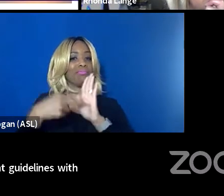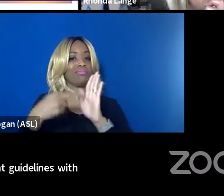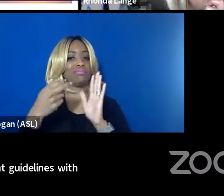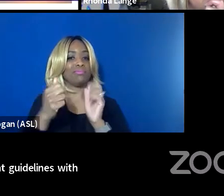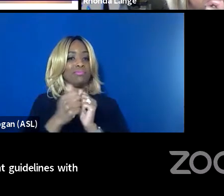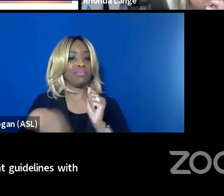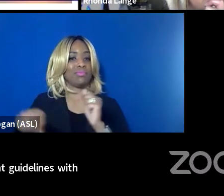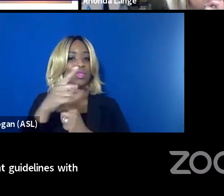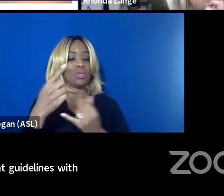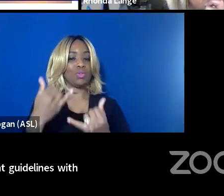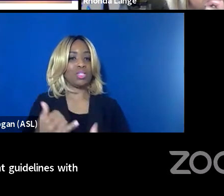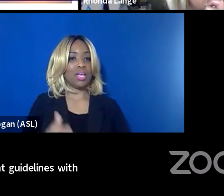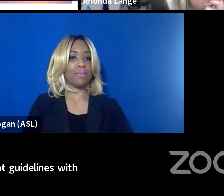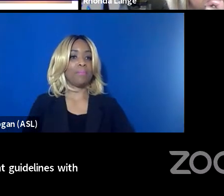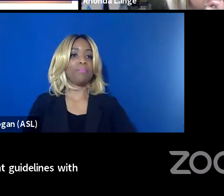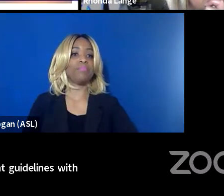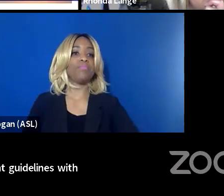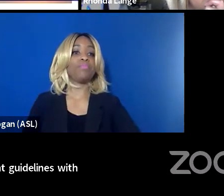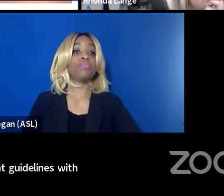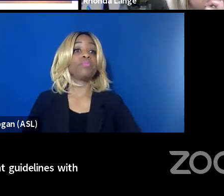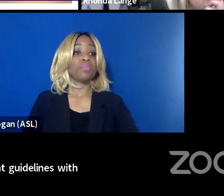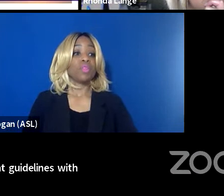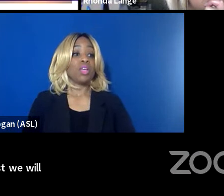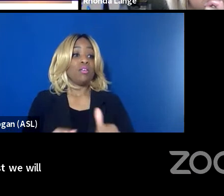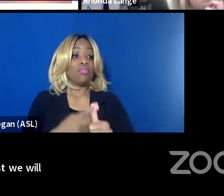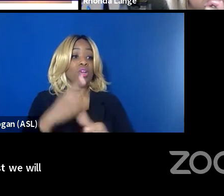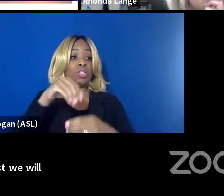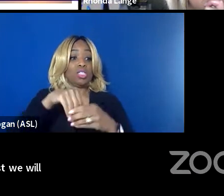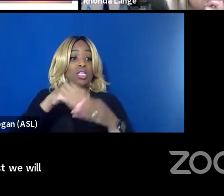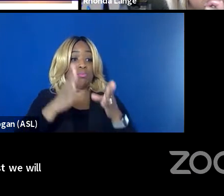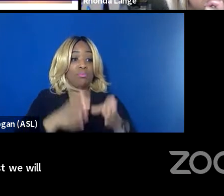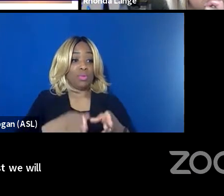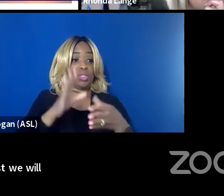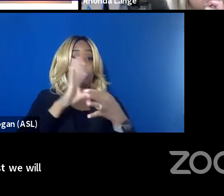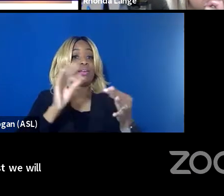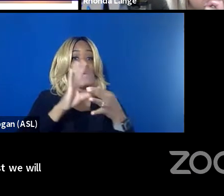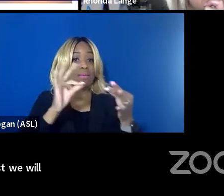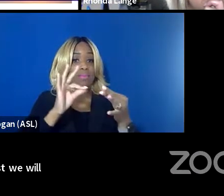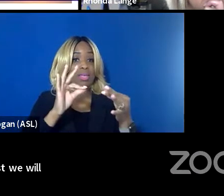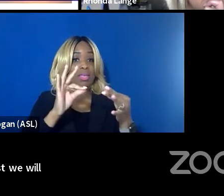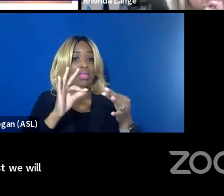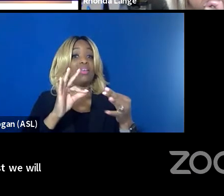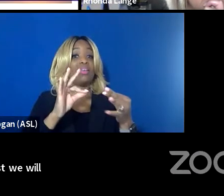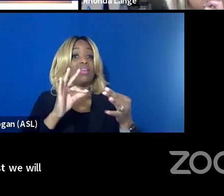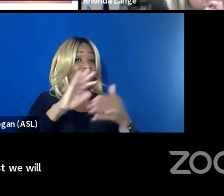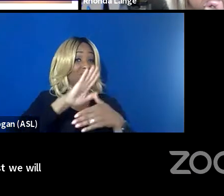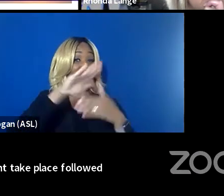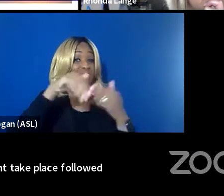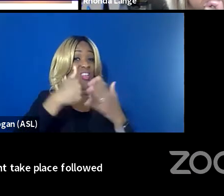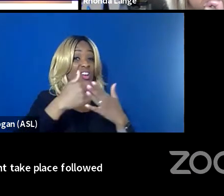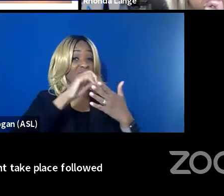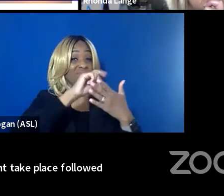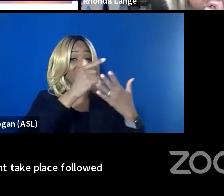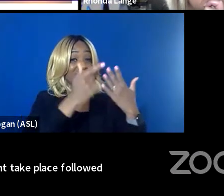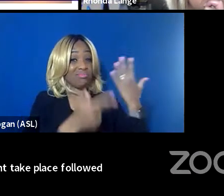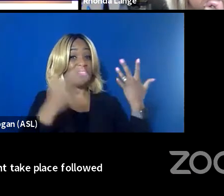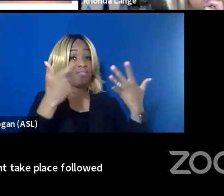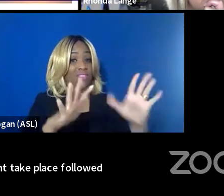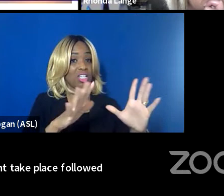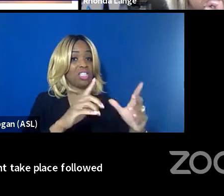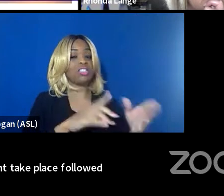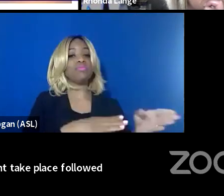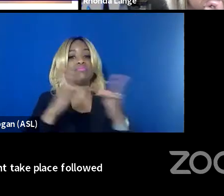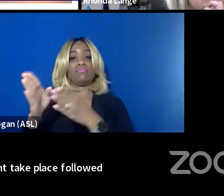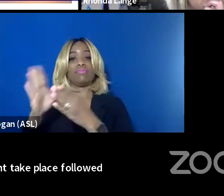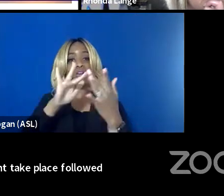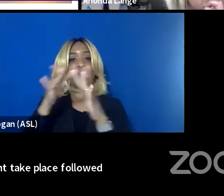First, we will have the in-person public comment take place, followed by our remote public comment participants. The